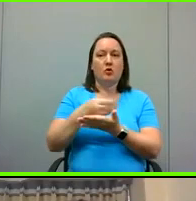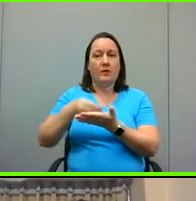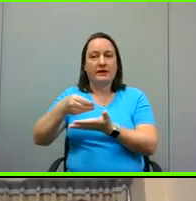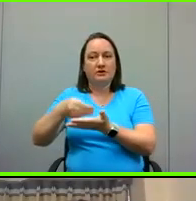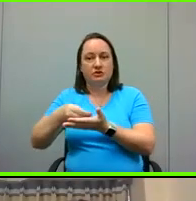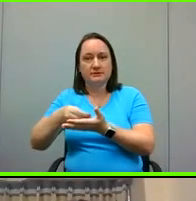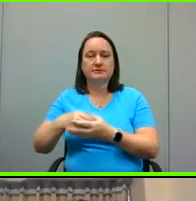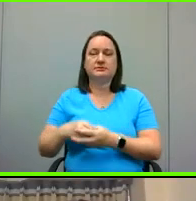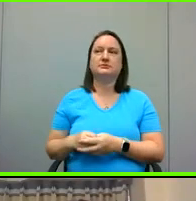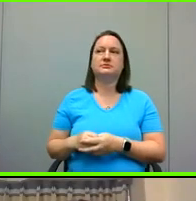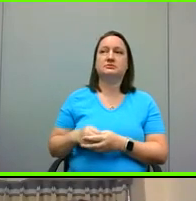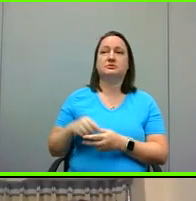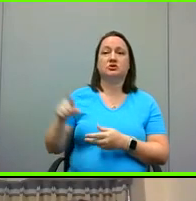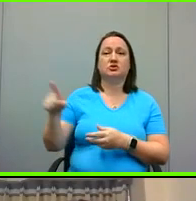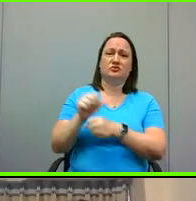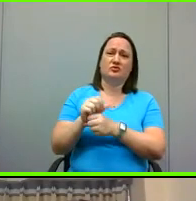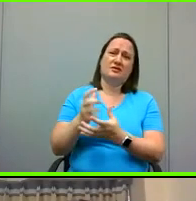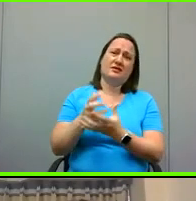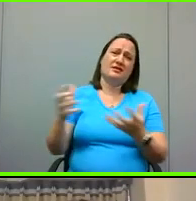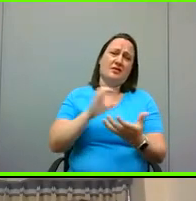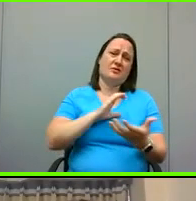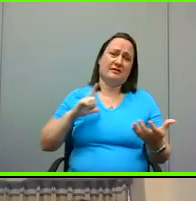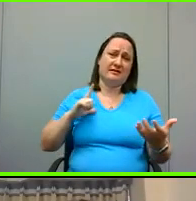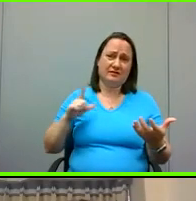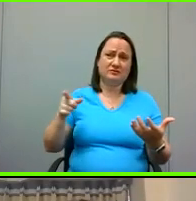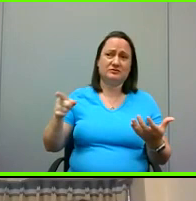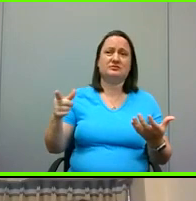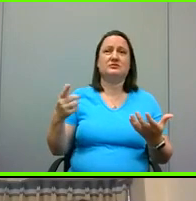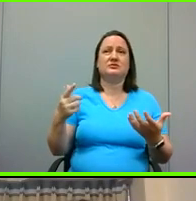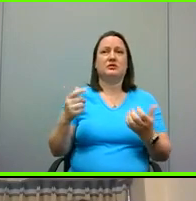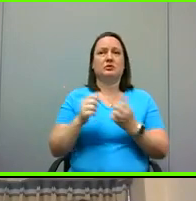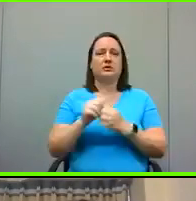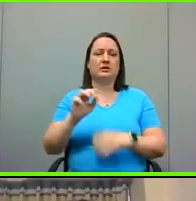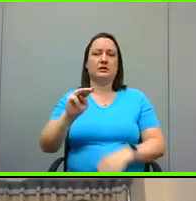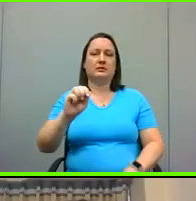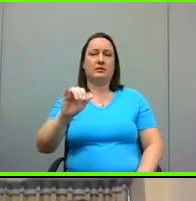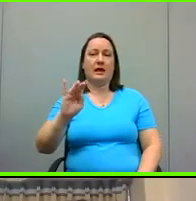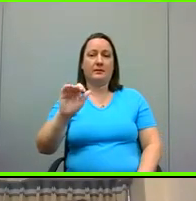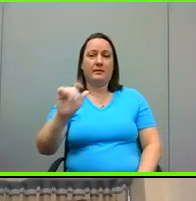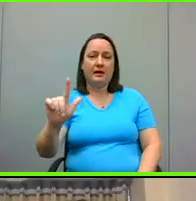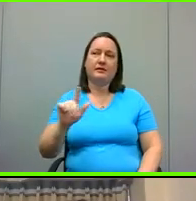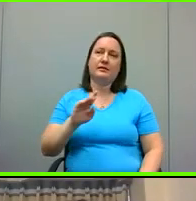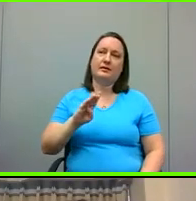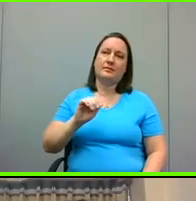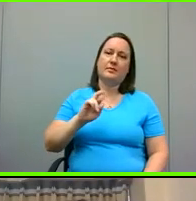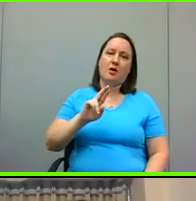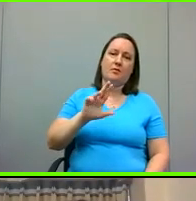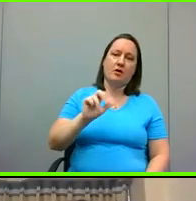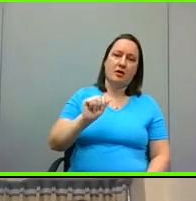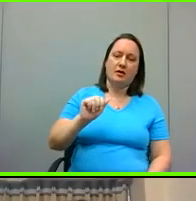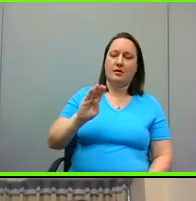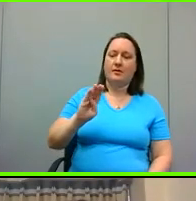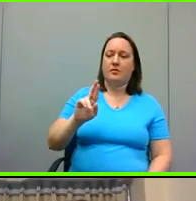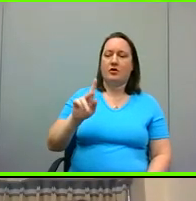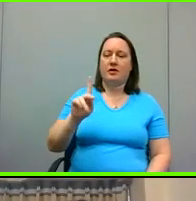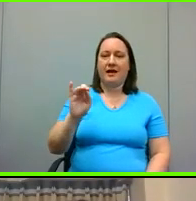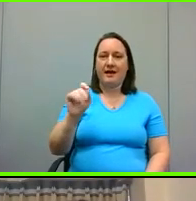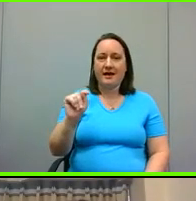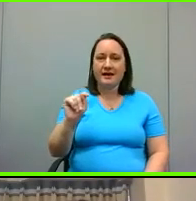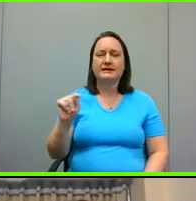You've worked extensively with the council and with Mabel and Barbara Burkett to revise